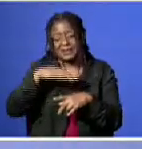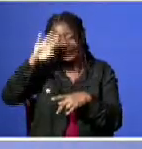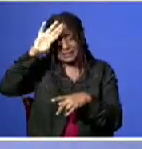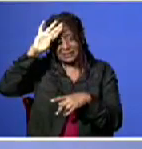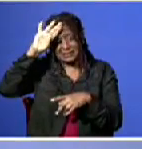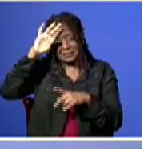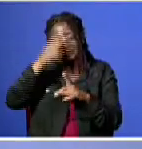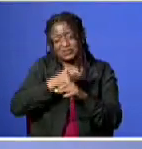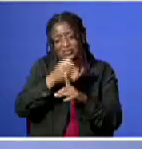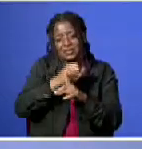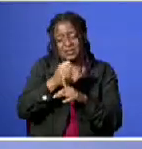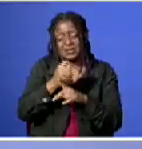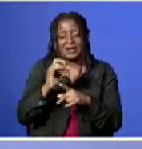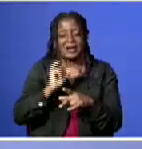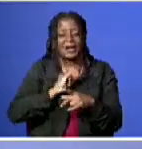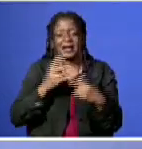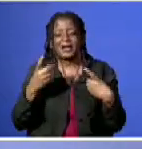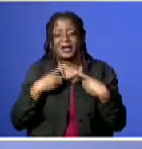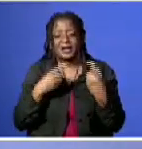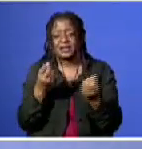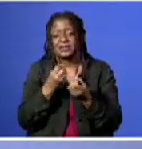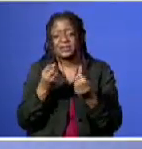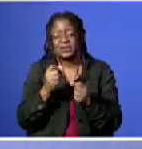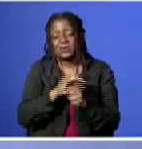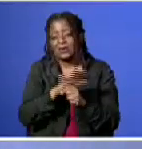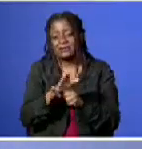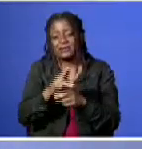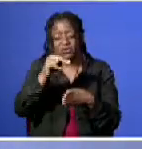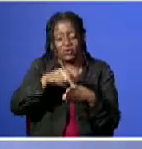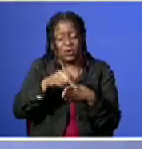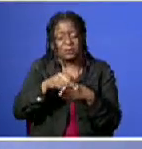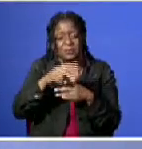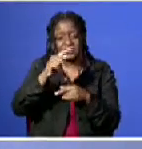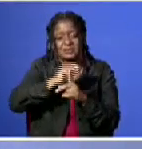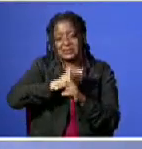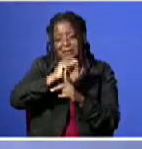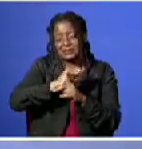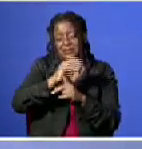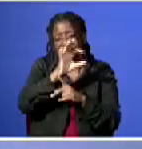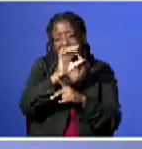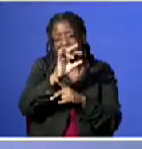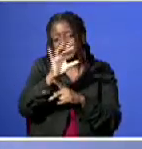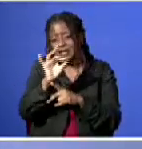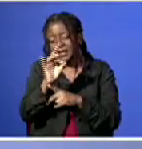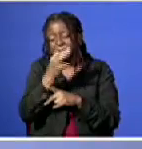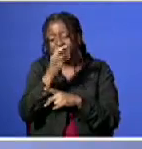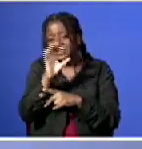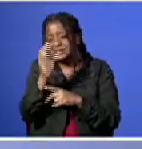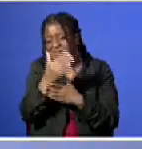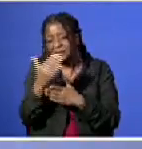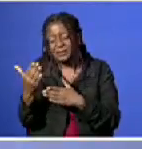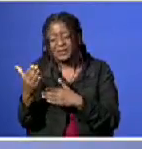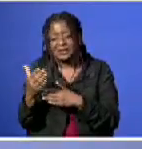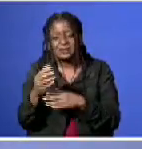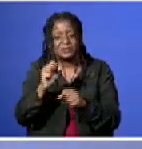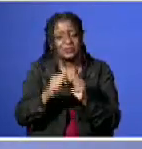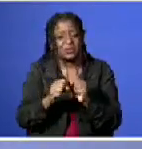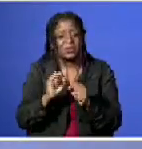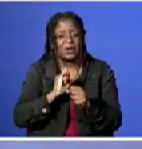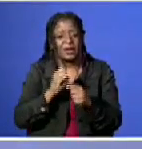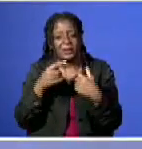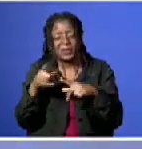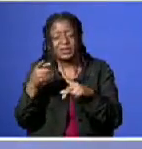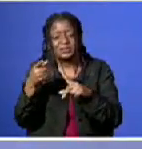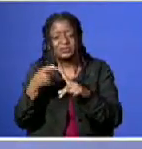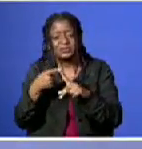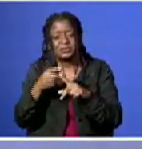COVID, because normal temperature is like 98 point something. So I go on